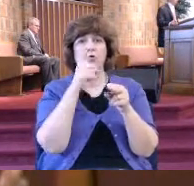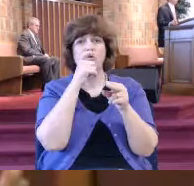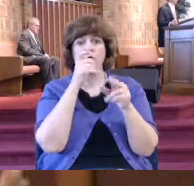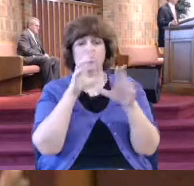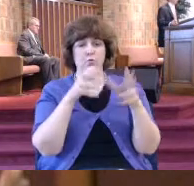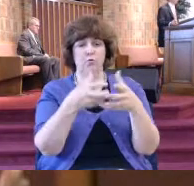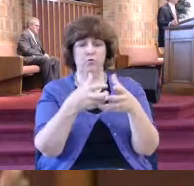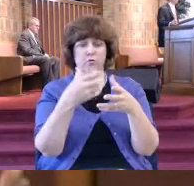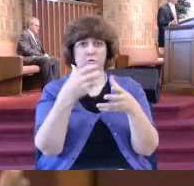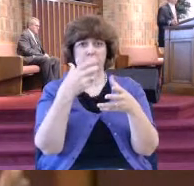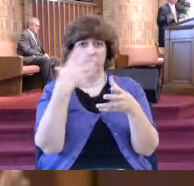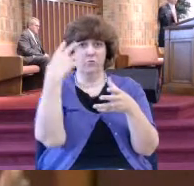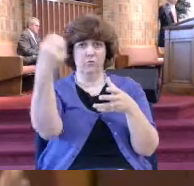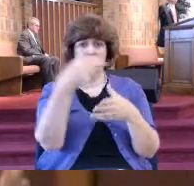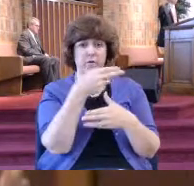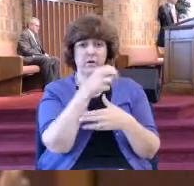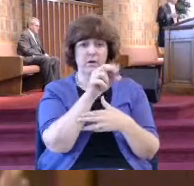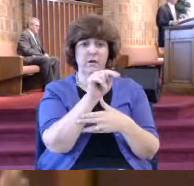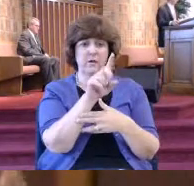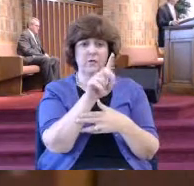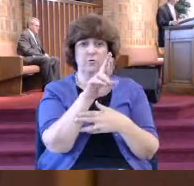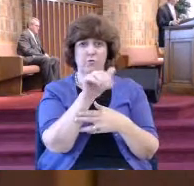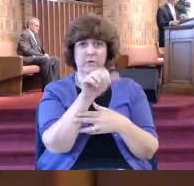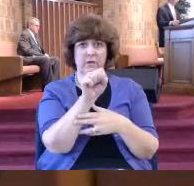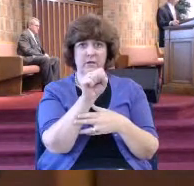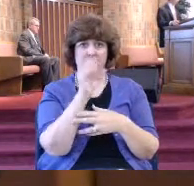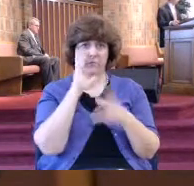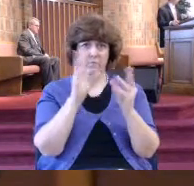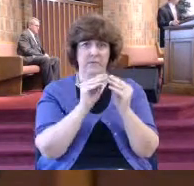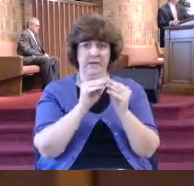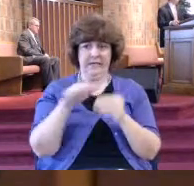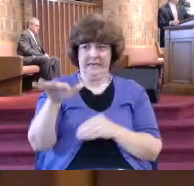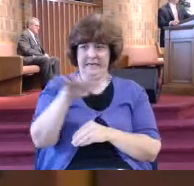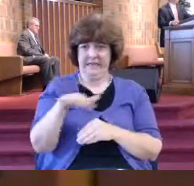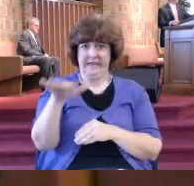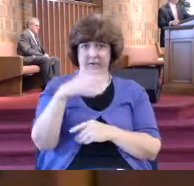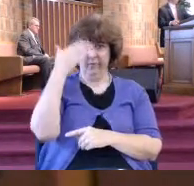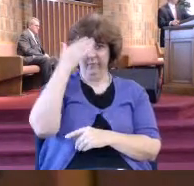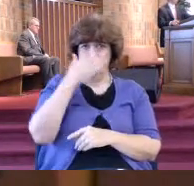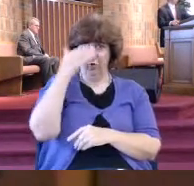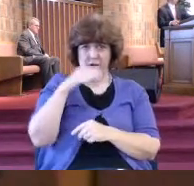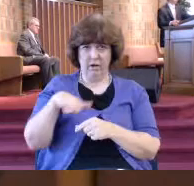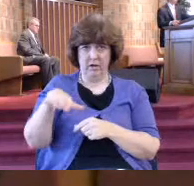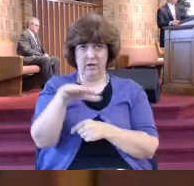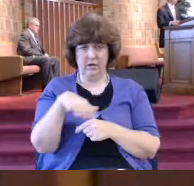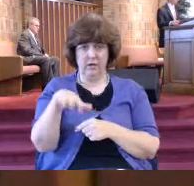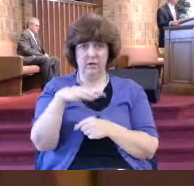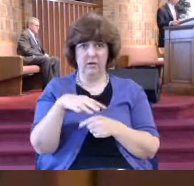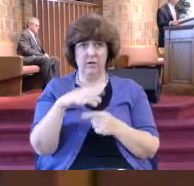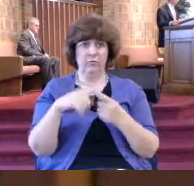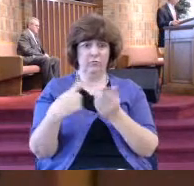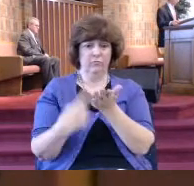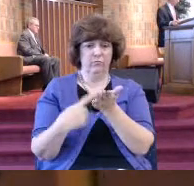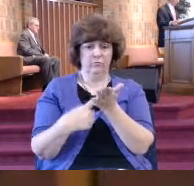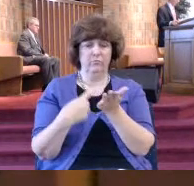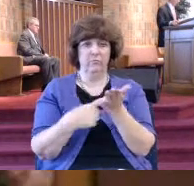up front this morning, so right after services, if you'll meet right down front here to talk about your